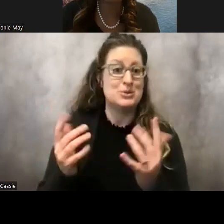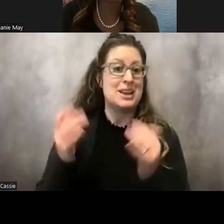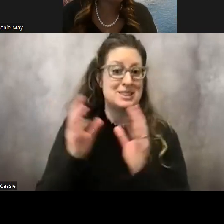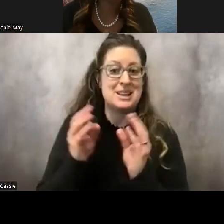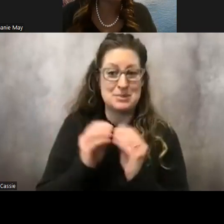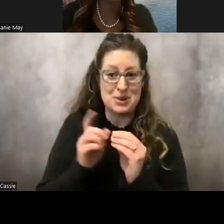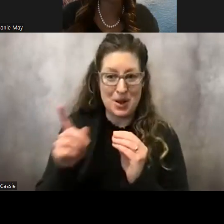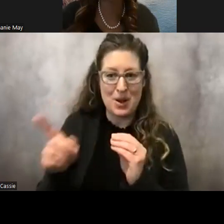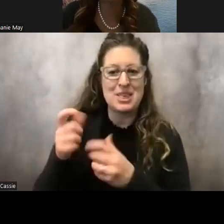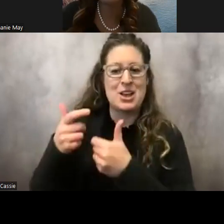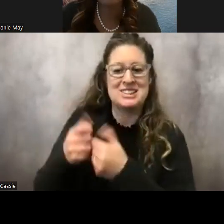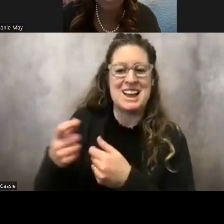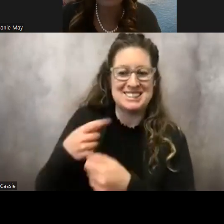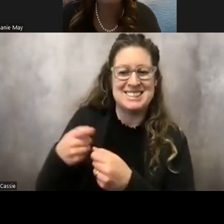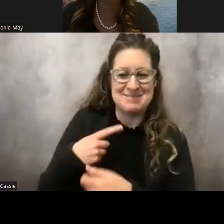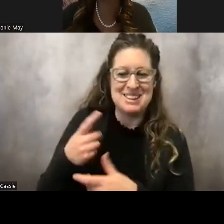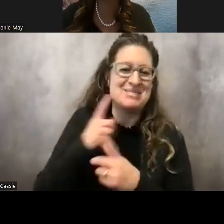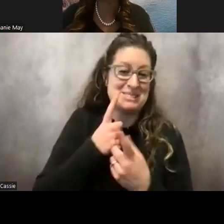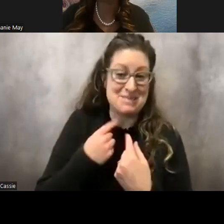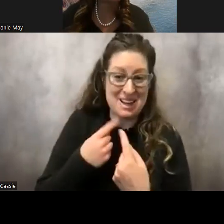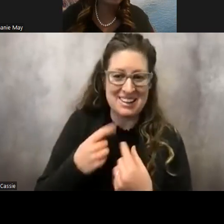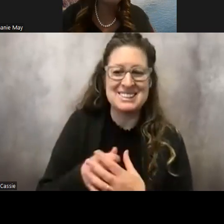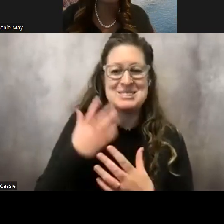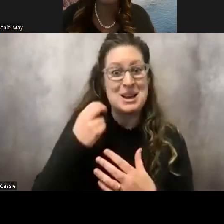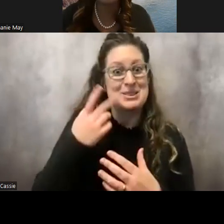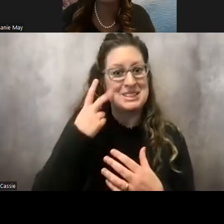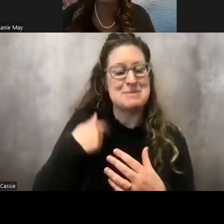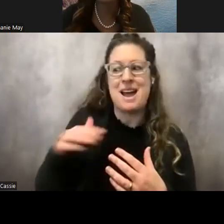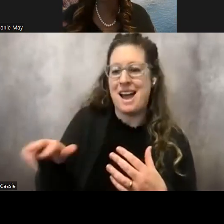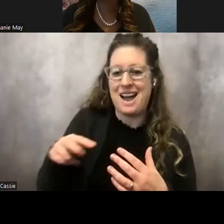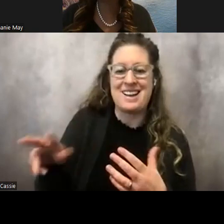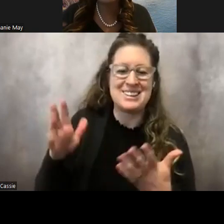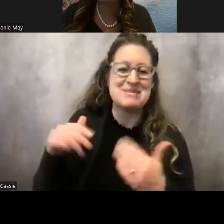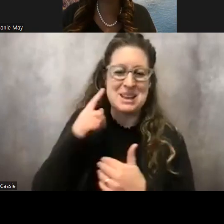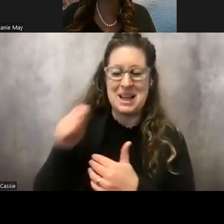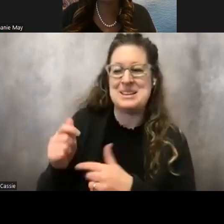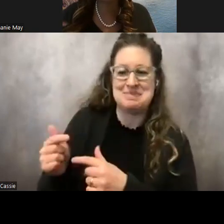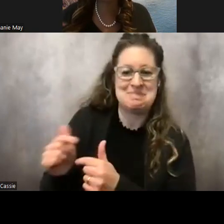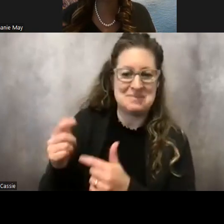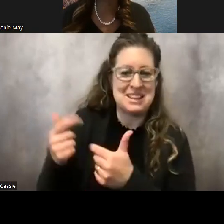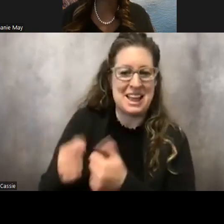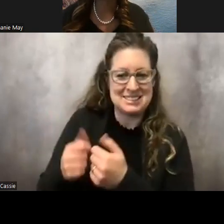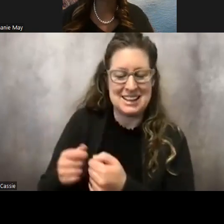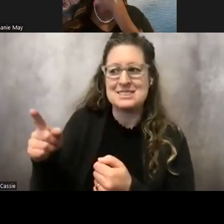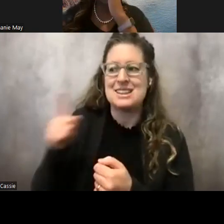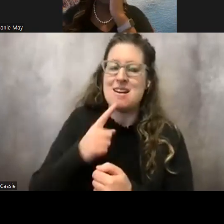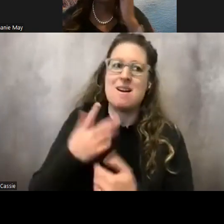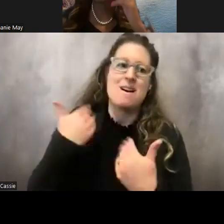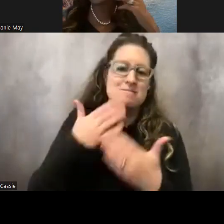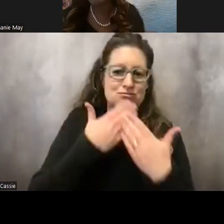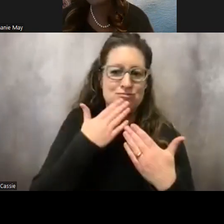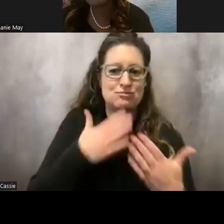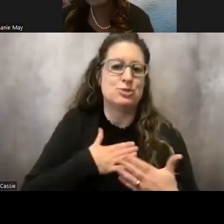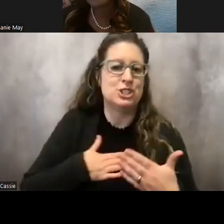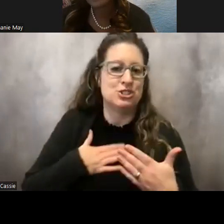my hand coming back and forth. First of all, they're very appreciative of this opportunity to have their voices be heard. So many